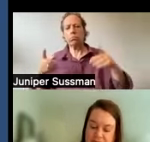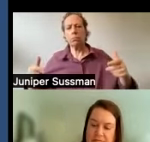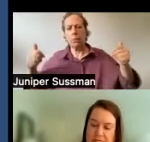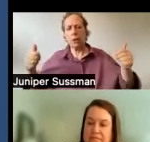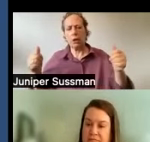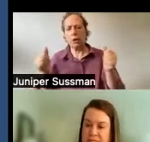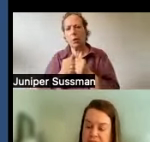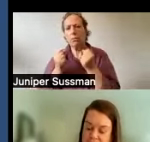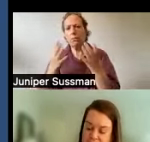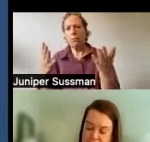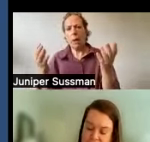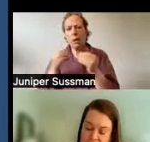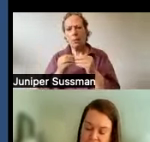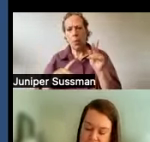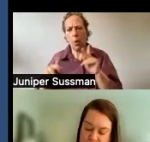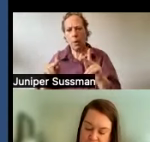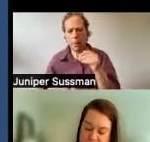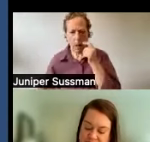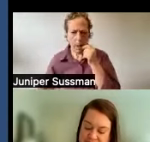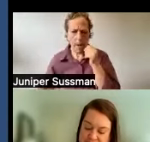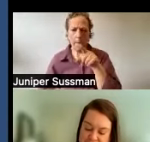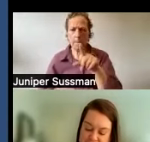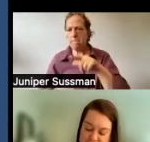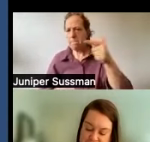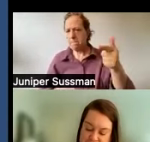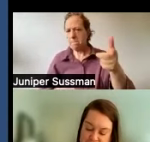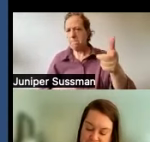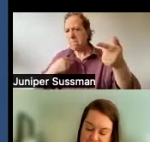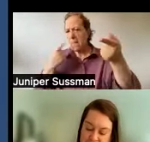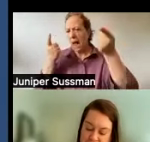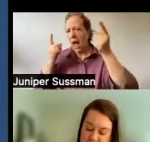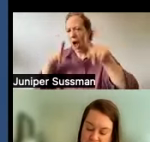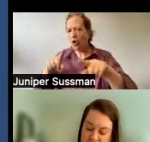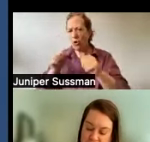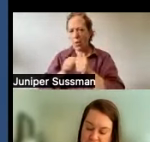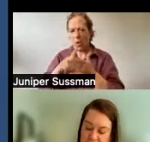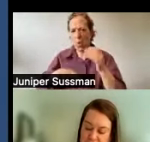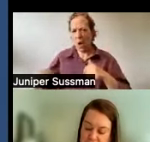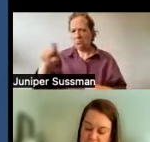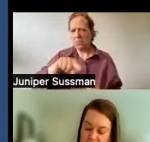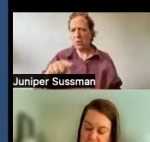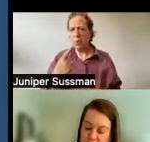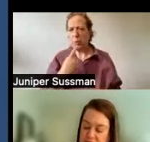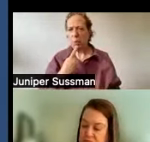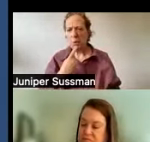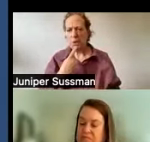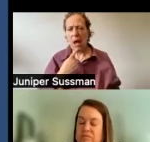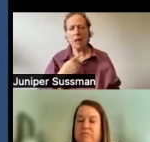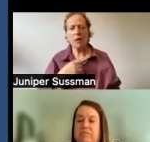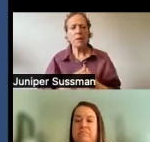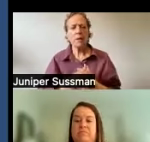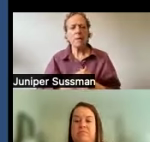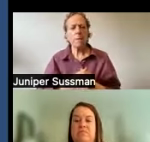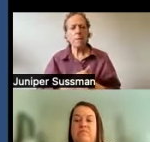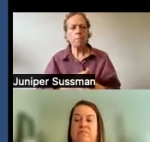And I agree with everything Claudia said. And just one quick follow-up, and then I'll make another point. But I think just given